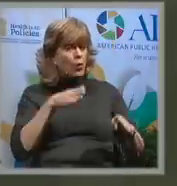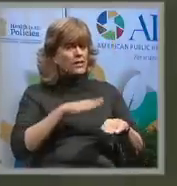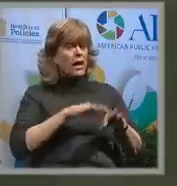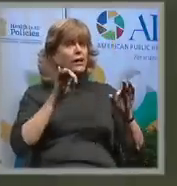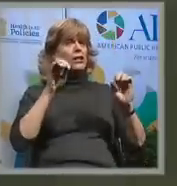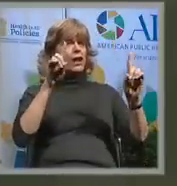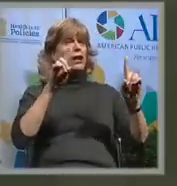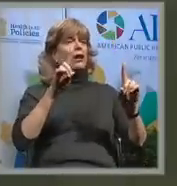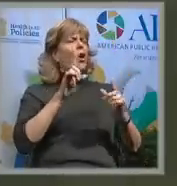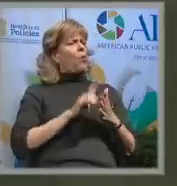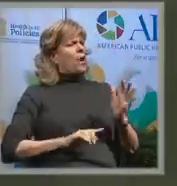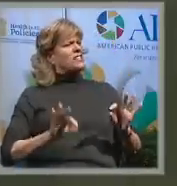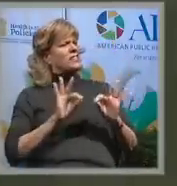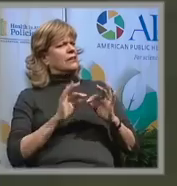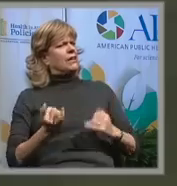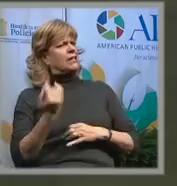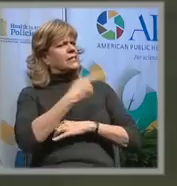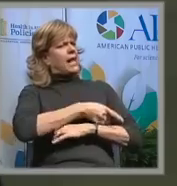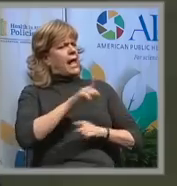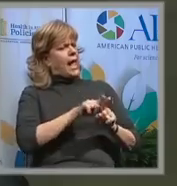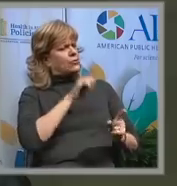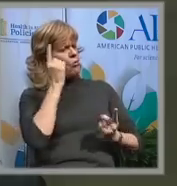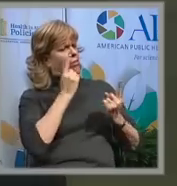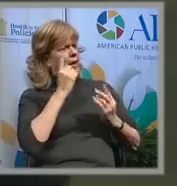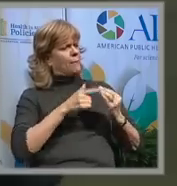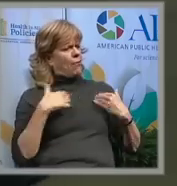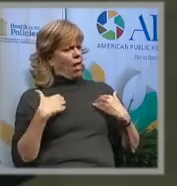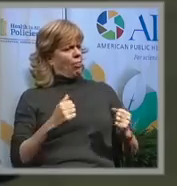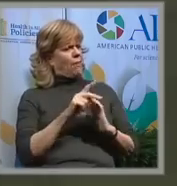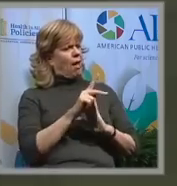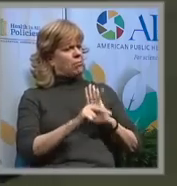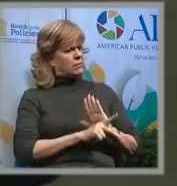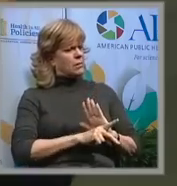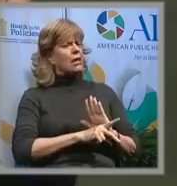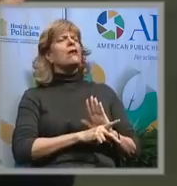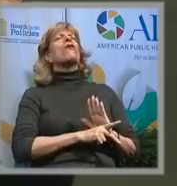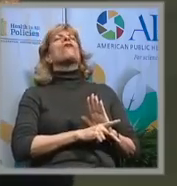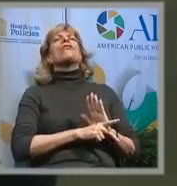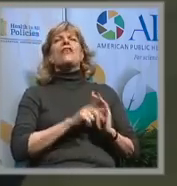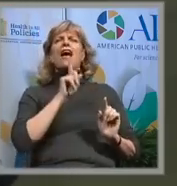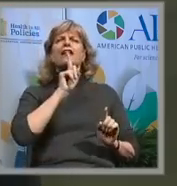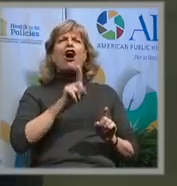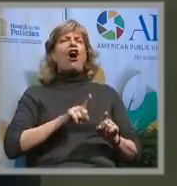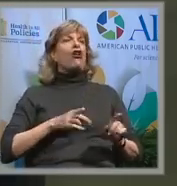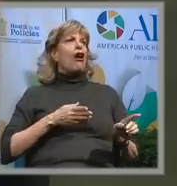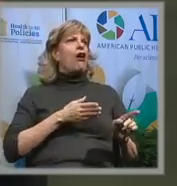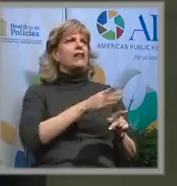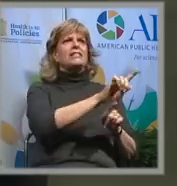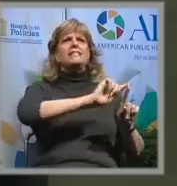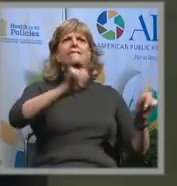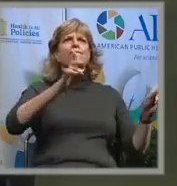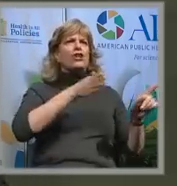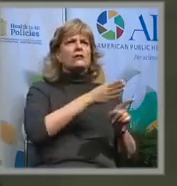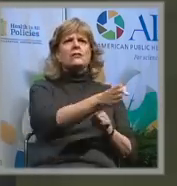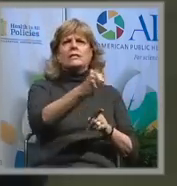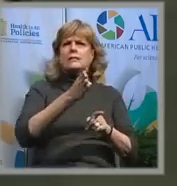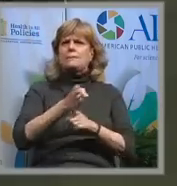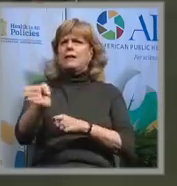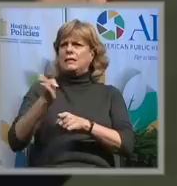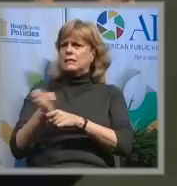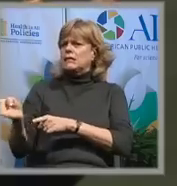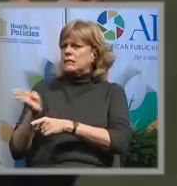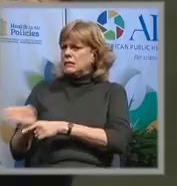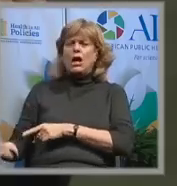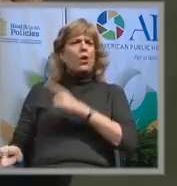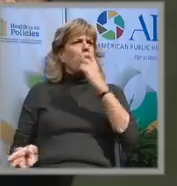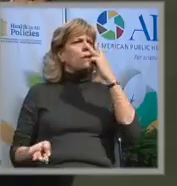And what is significant today as you think about health policies that go across disciplines, across sectors, that we see